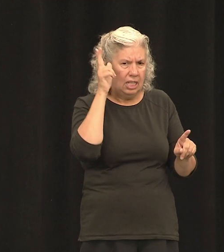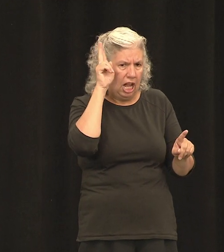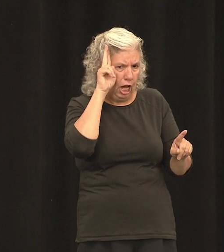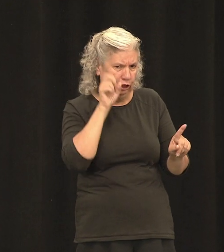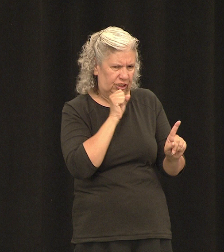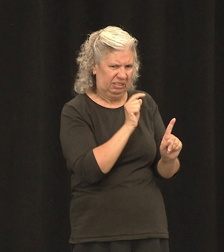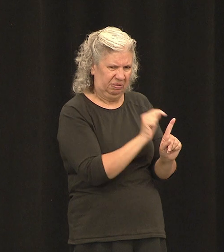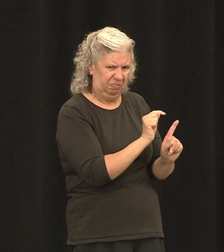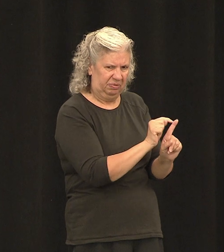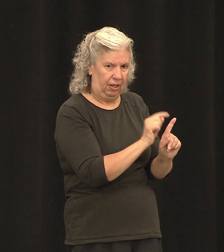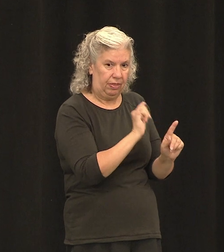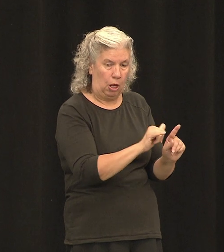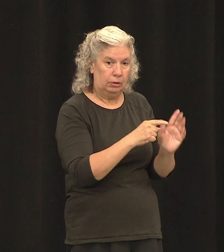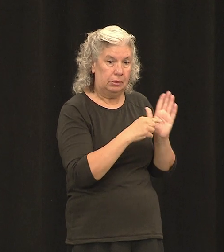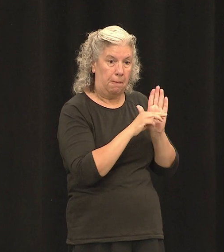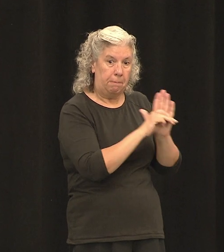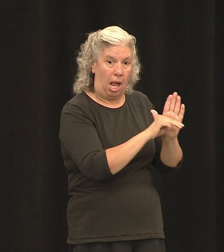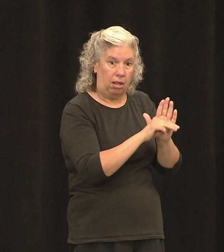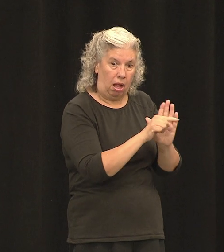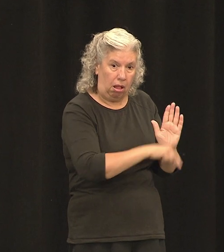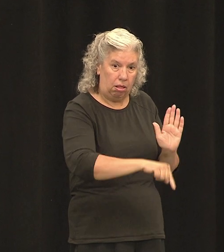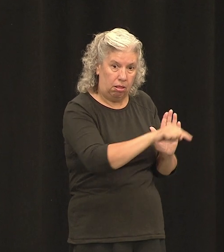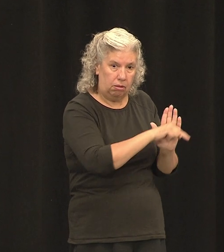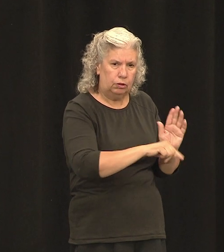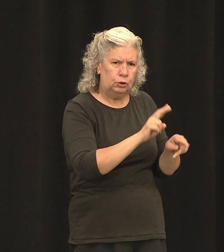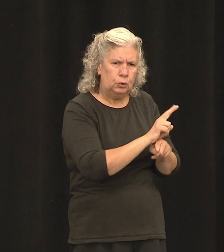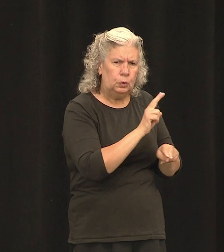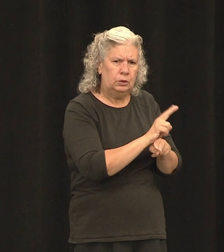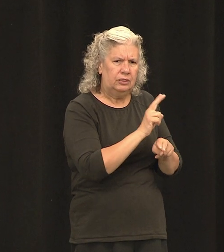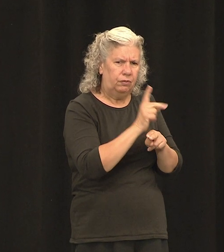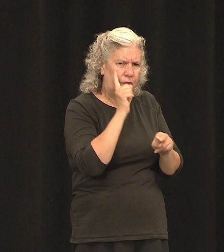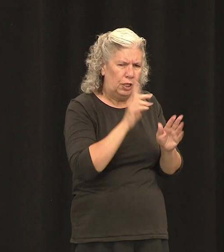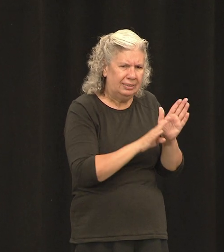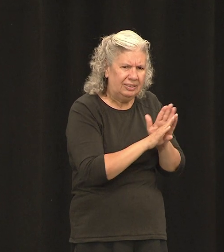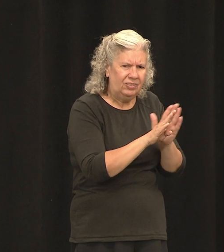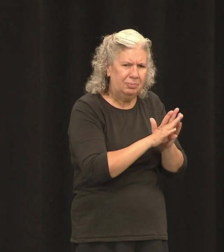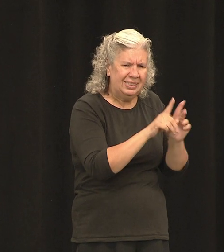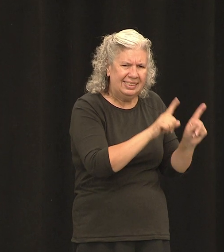models to develop and test new therapies.